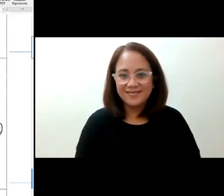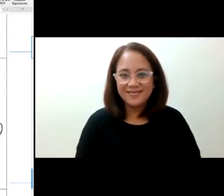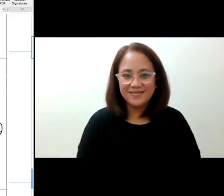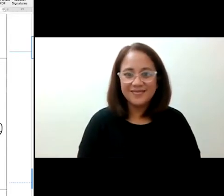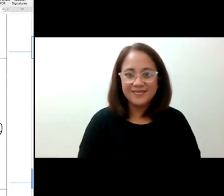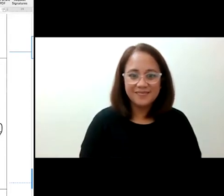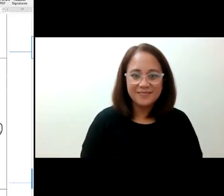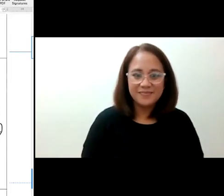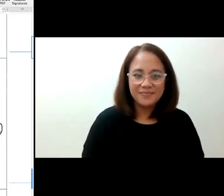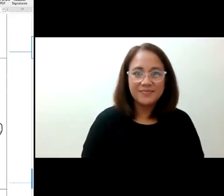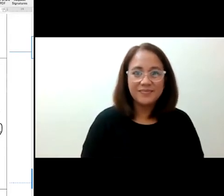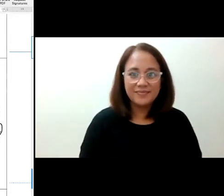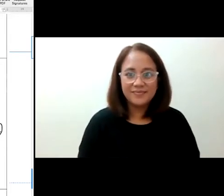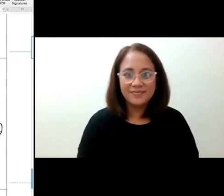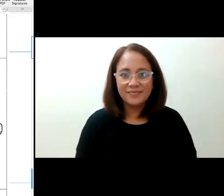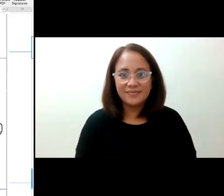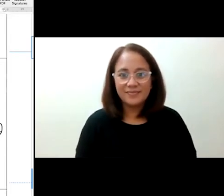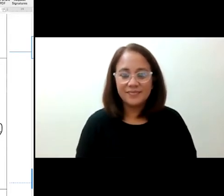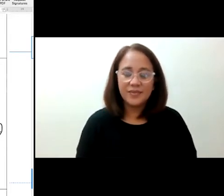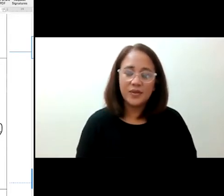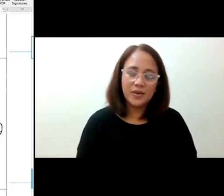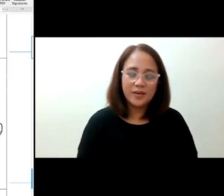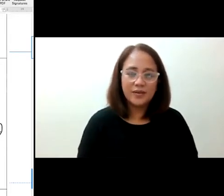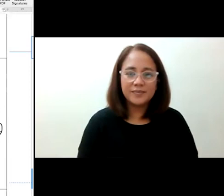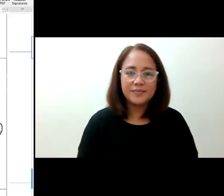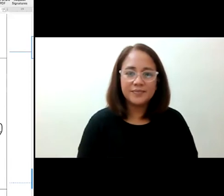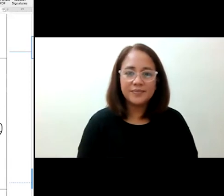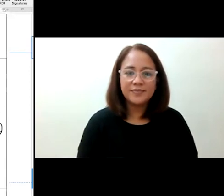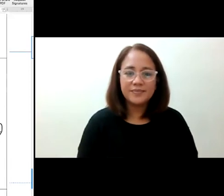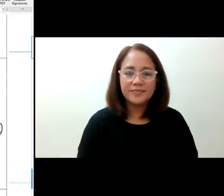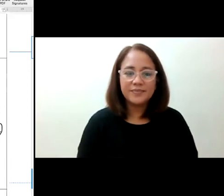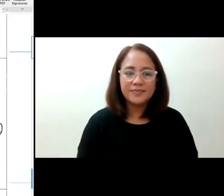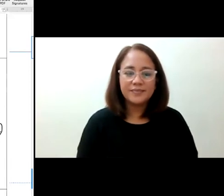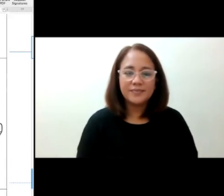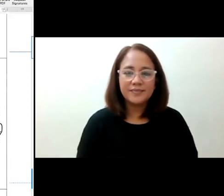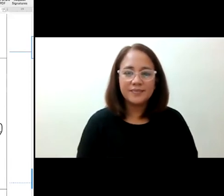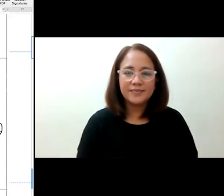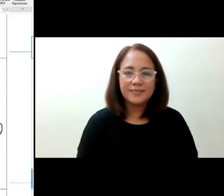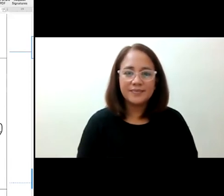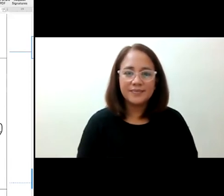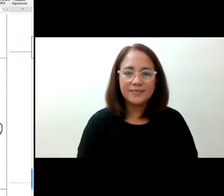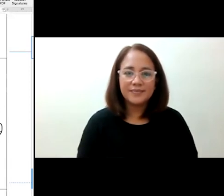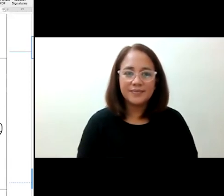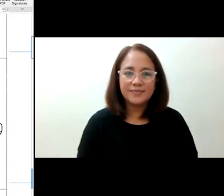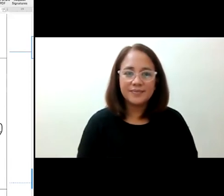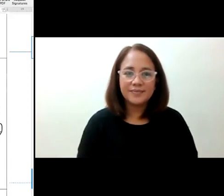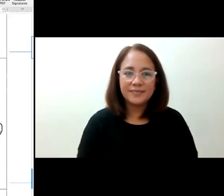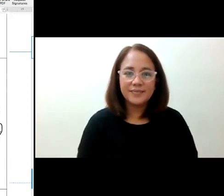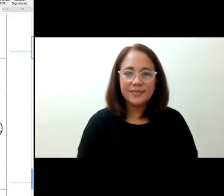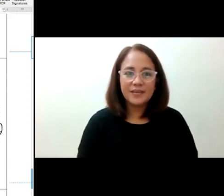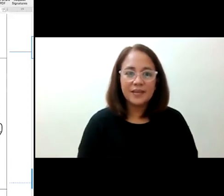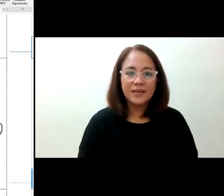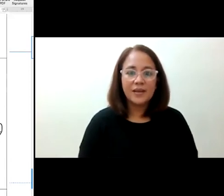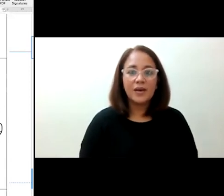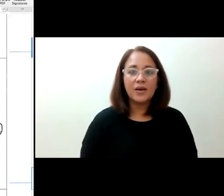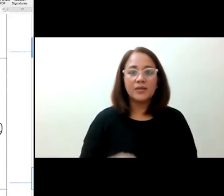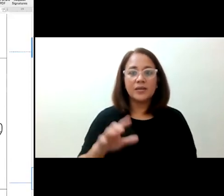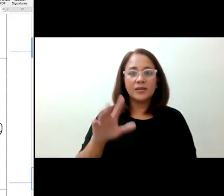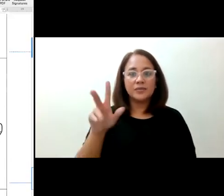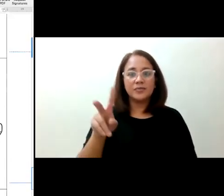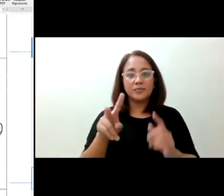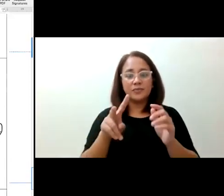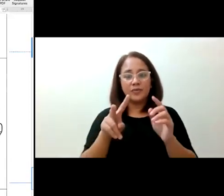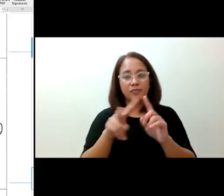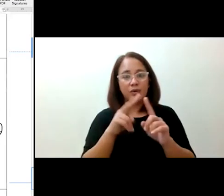Yes, yes, Okay, strong. and then let's look at the rest of this vocabulary and then we'll